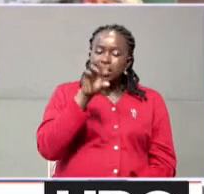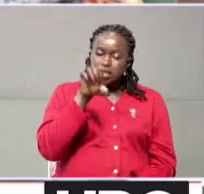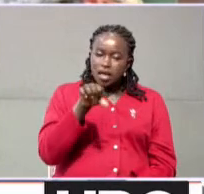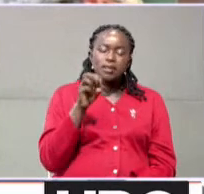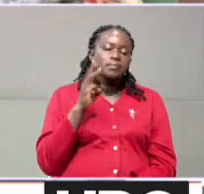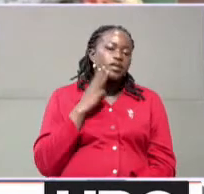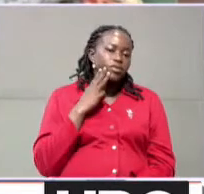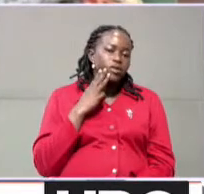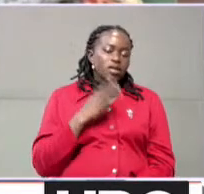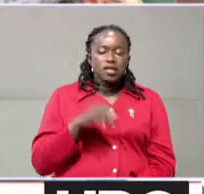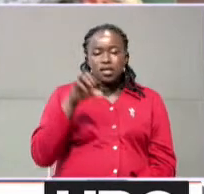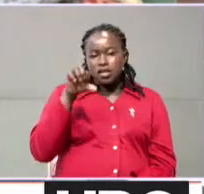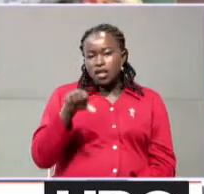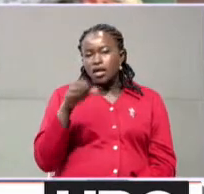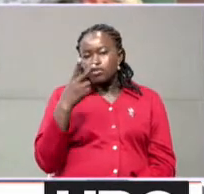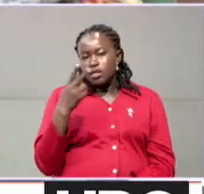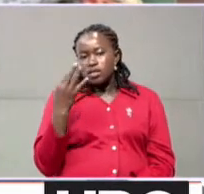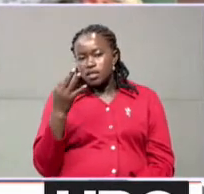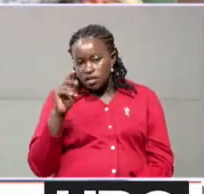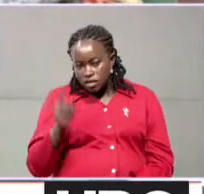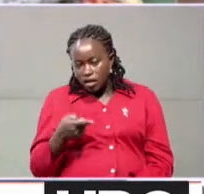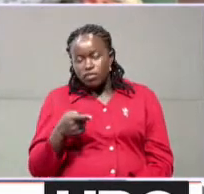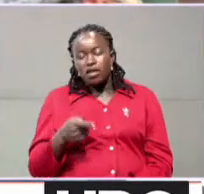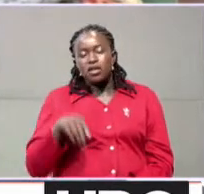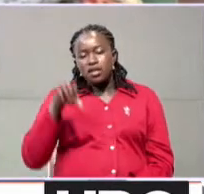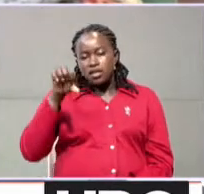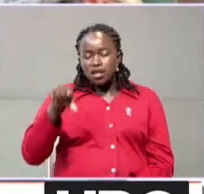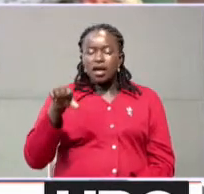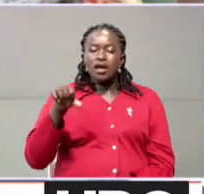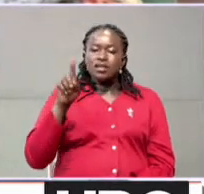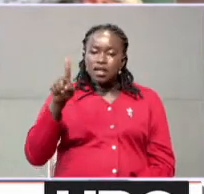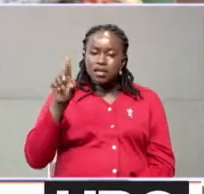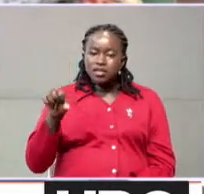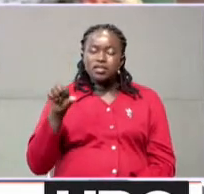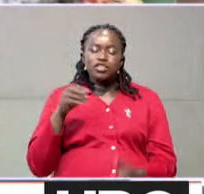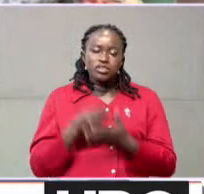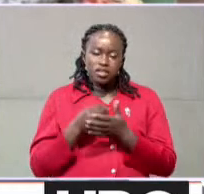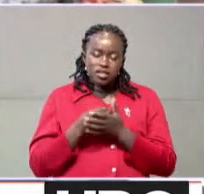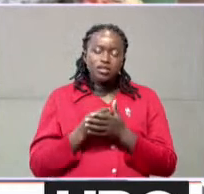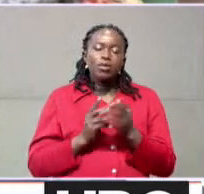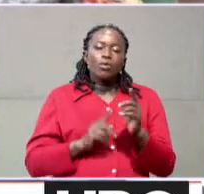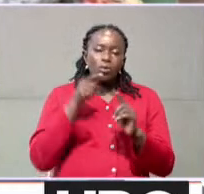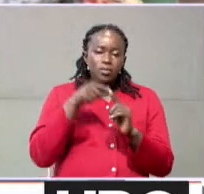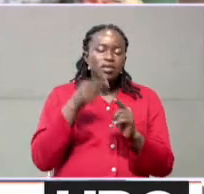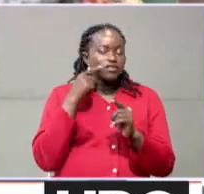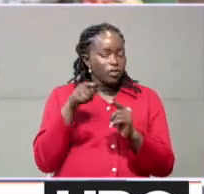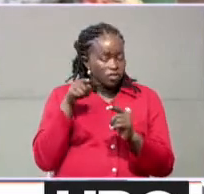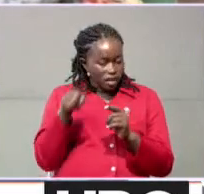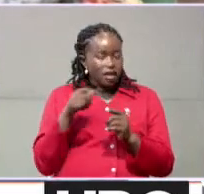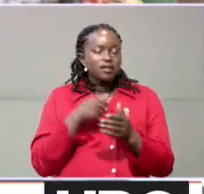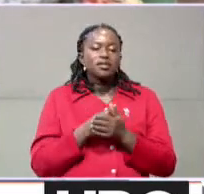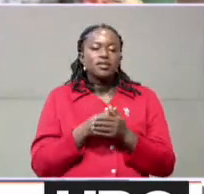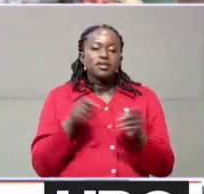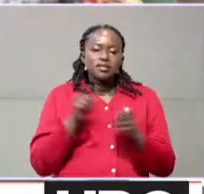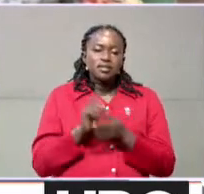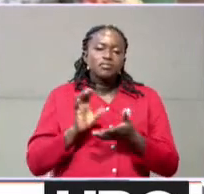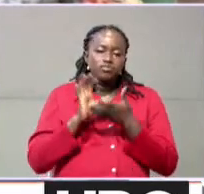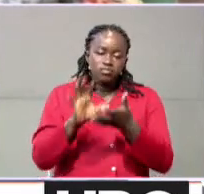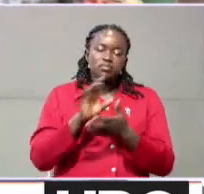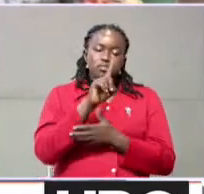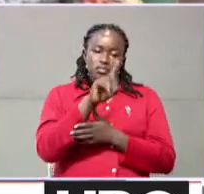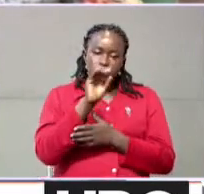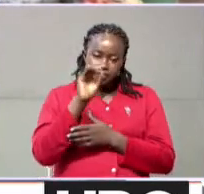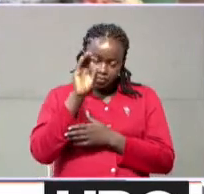million nine hundred and twenty three thousand nine hundred and nineteen ceilings meant for that purpose and was released a hundred